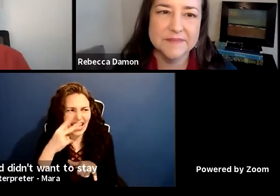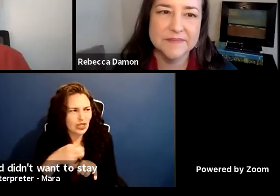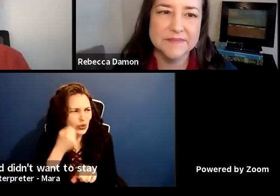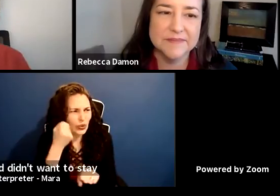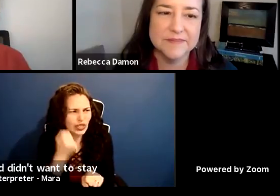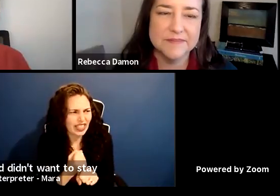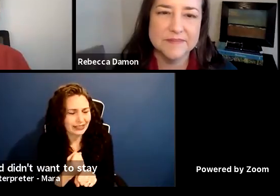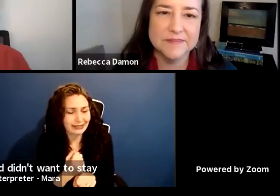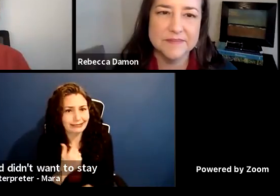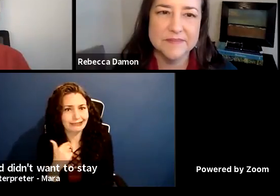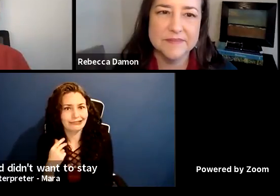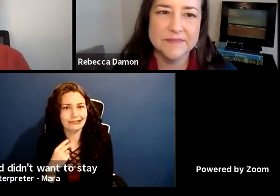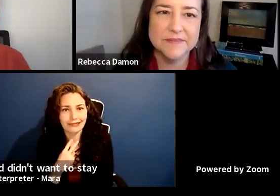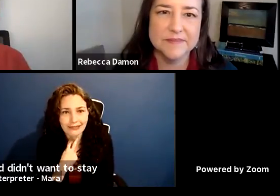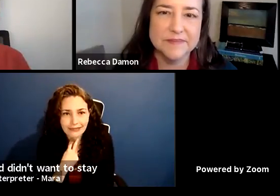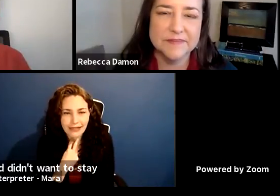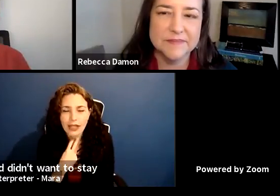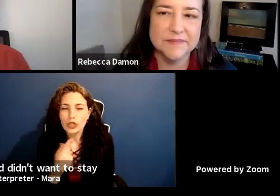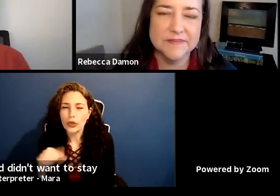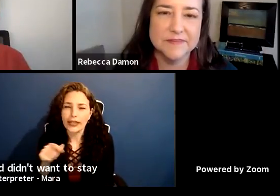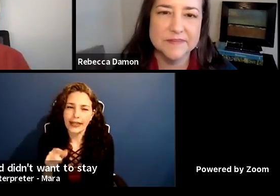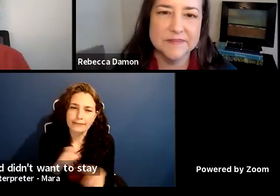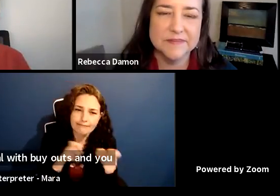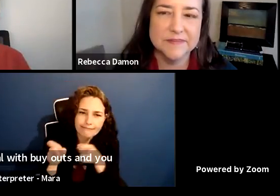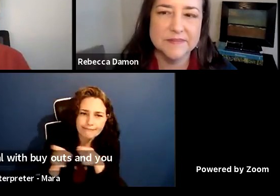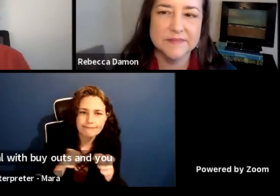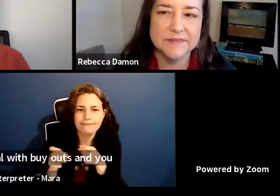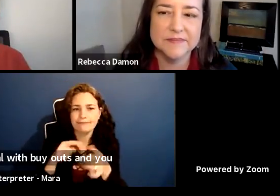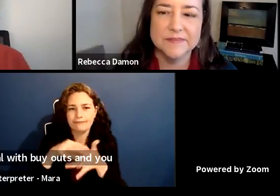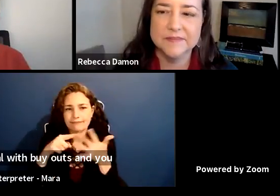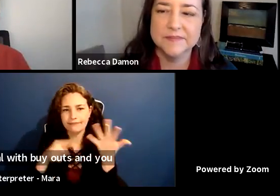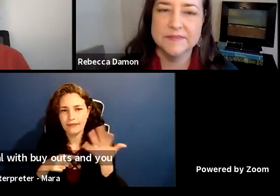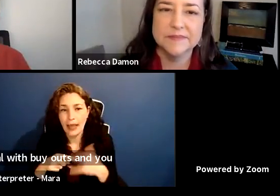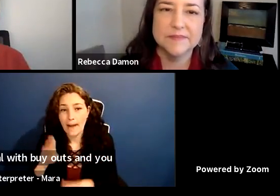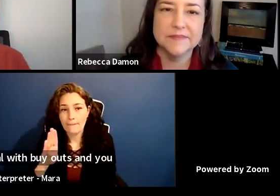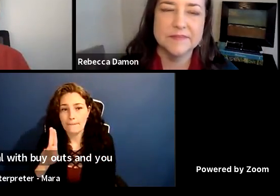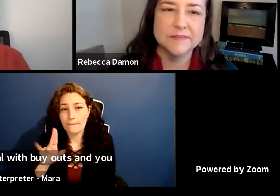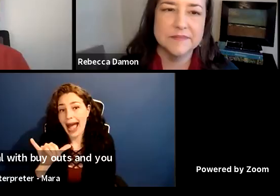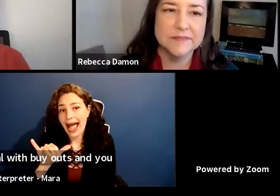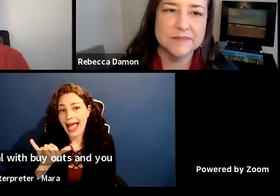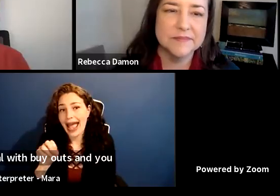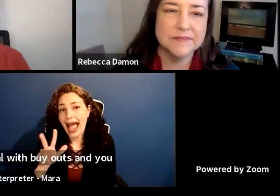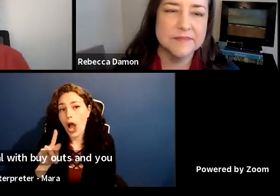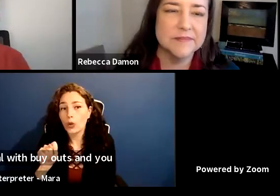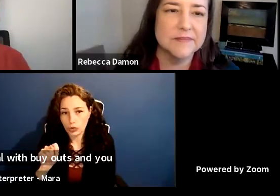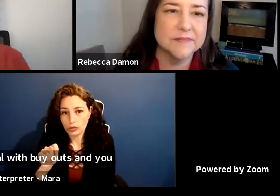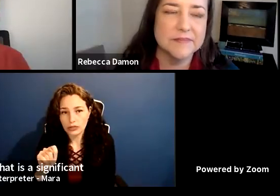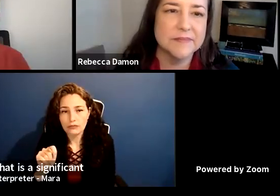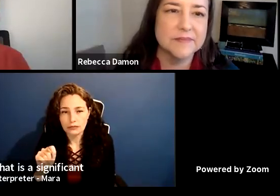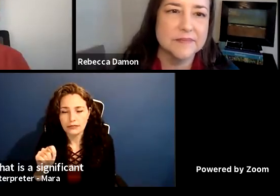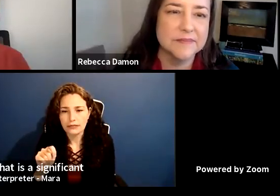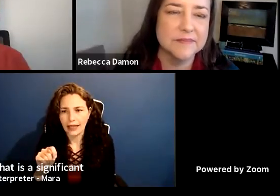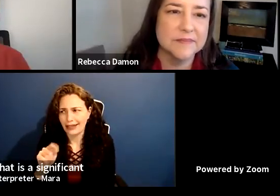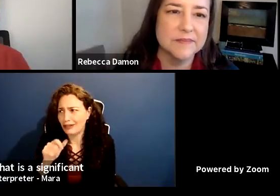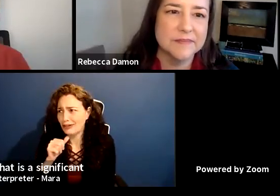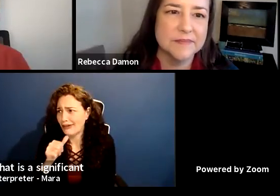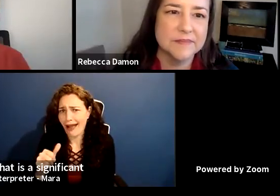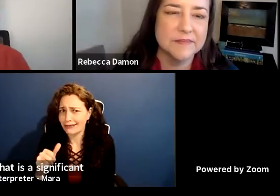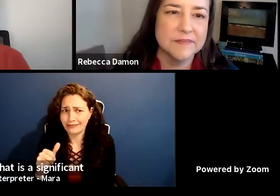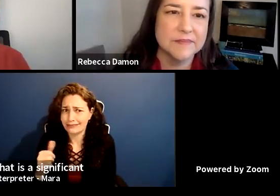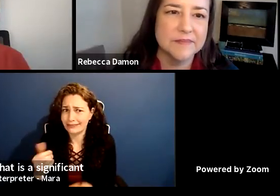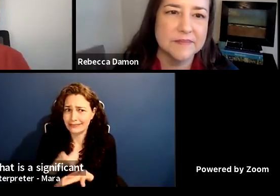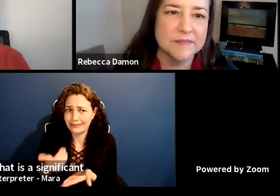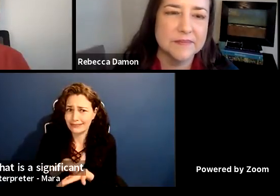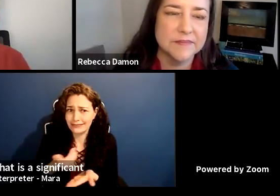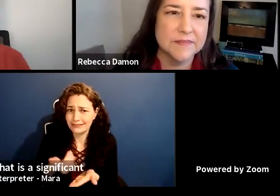and you're already not making very much. So that's, a significant amount for people. But, I've been in the union now for 8 years because